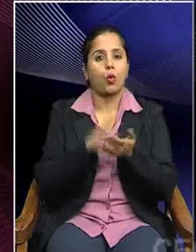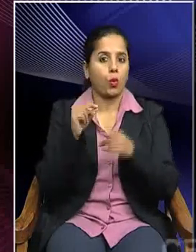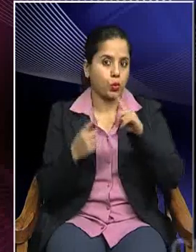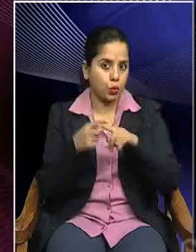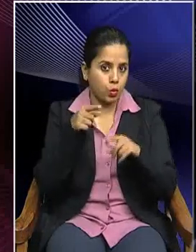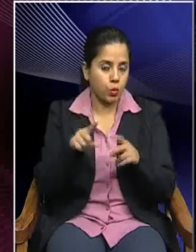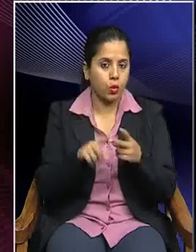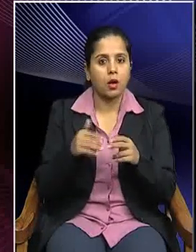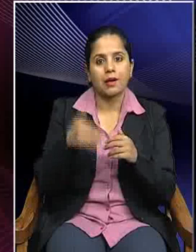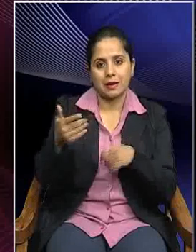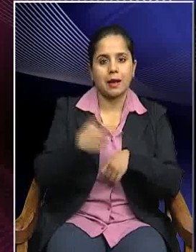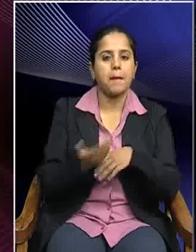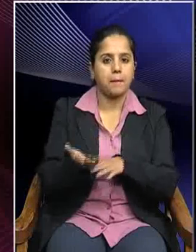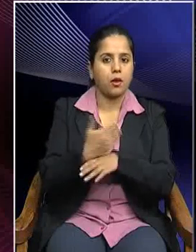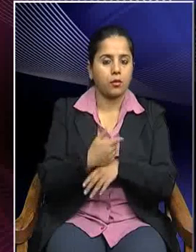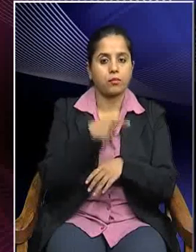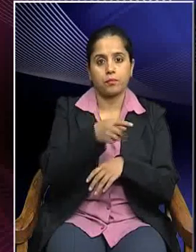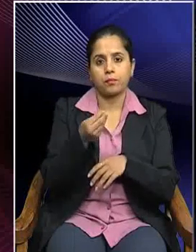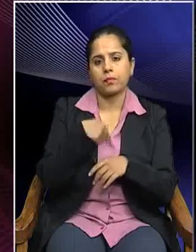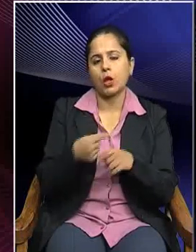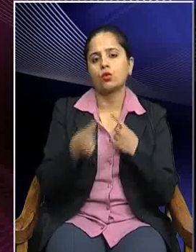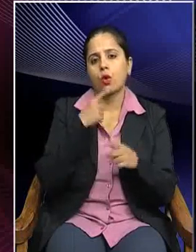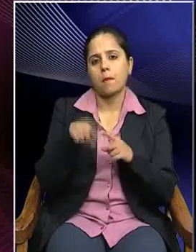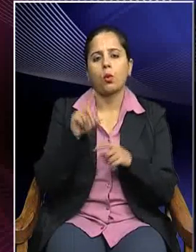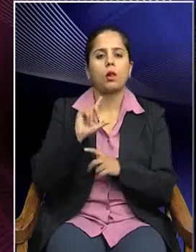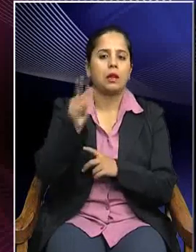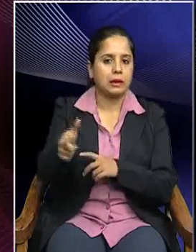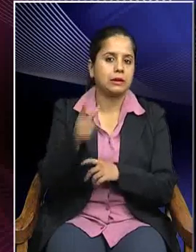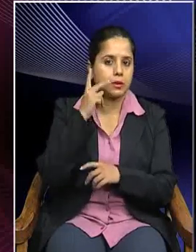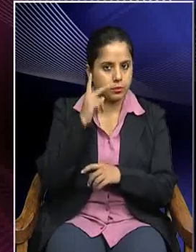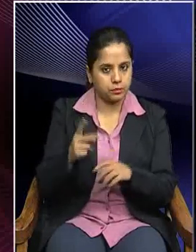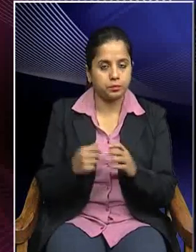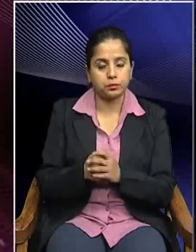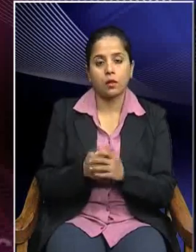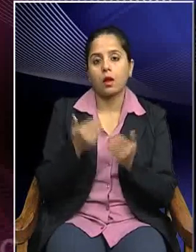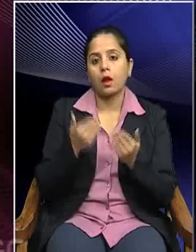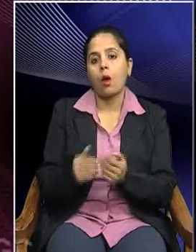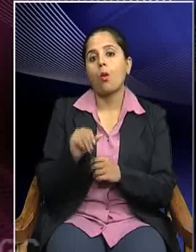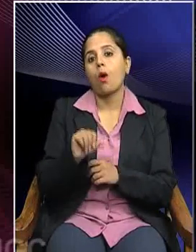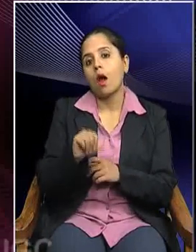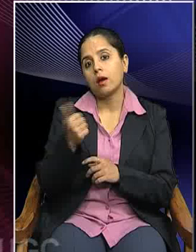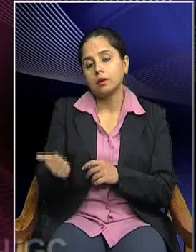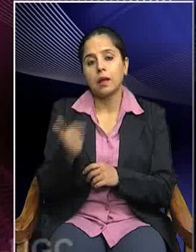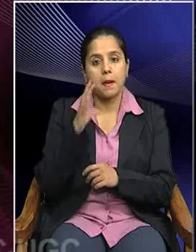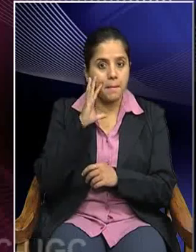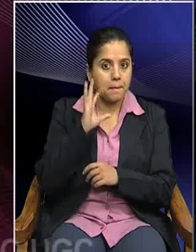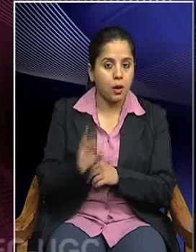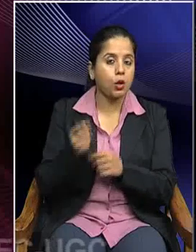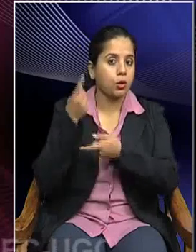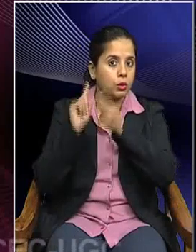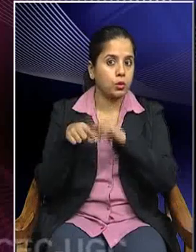period. So that is something that we will talk about later. Now, another important